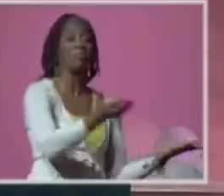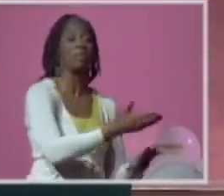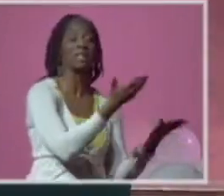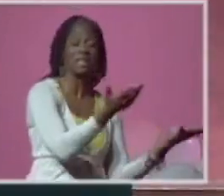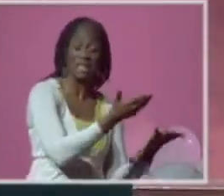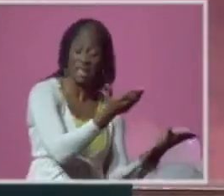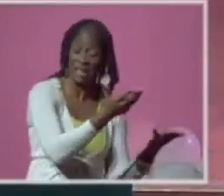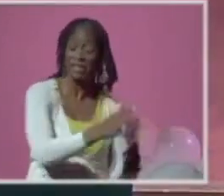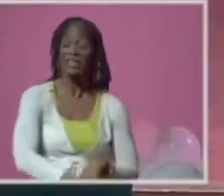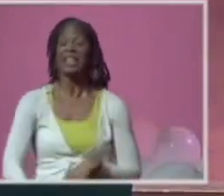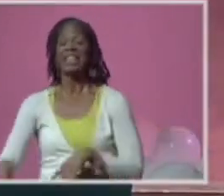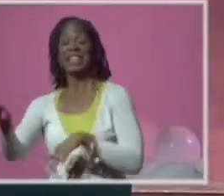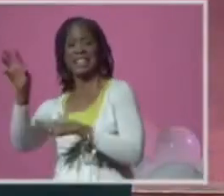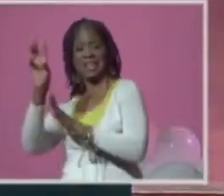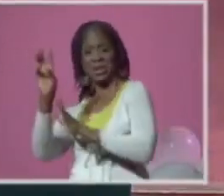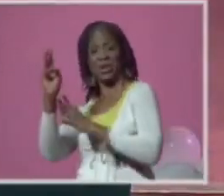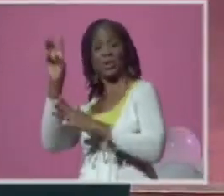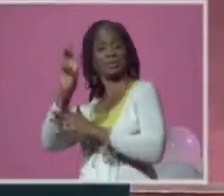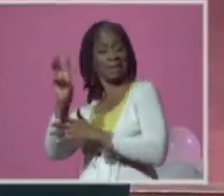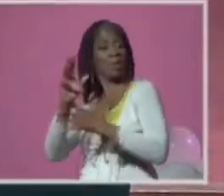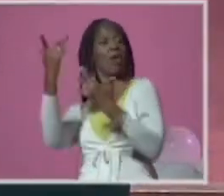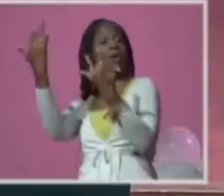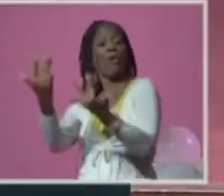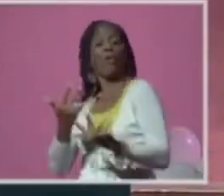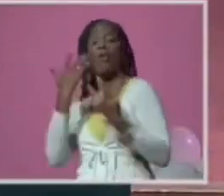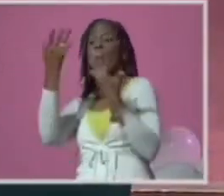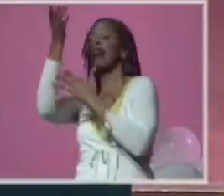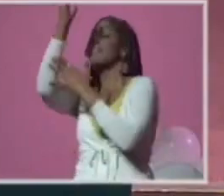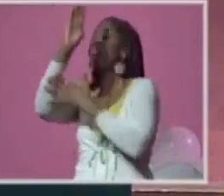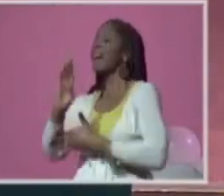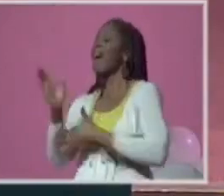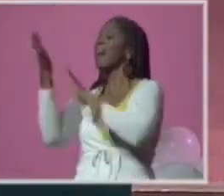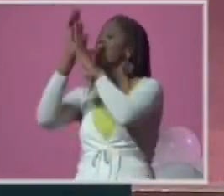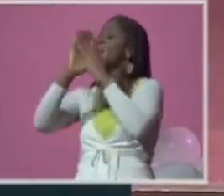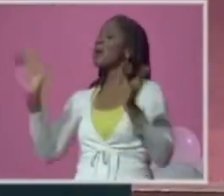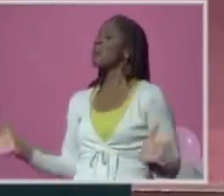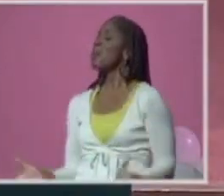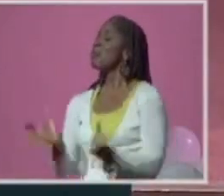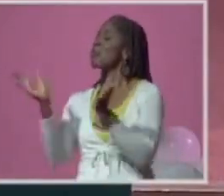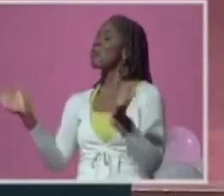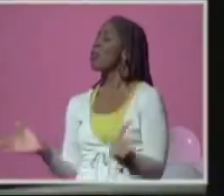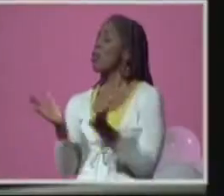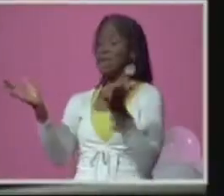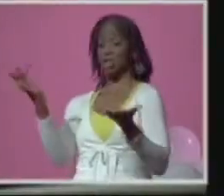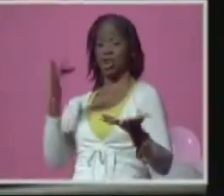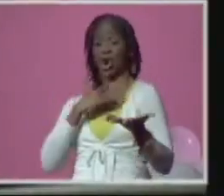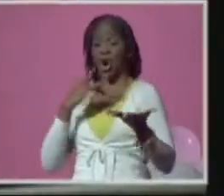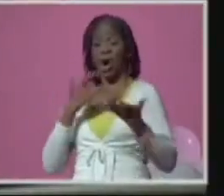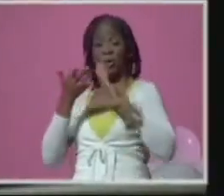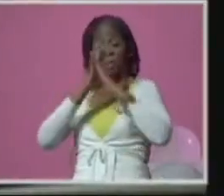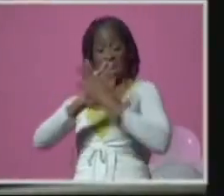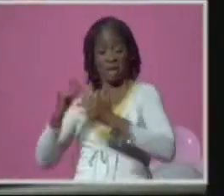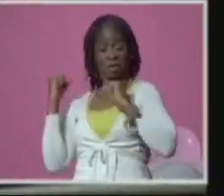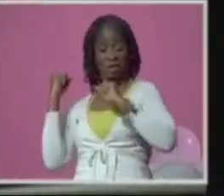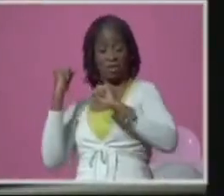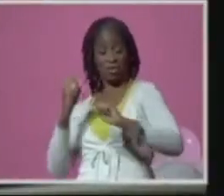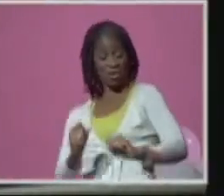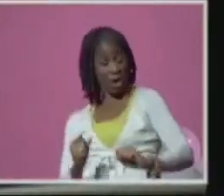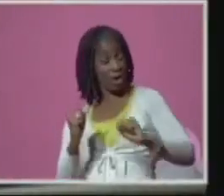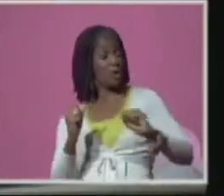on the Lord. Be of good courage. He'll strengthen your heart. The champ.